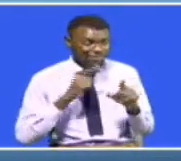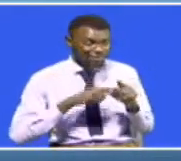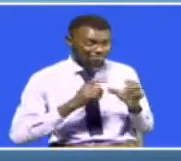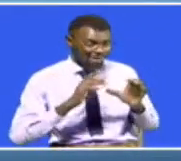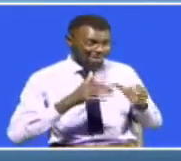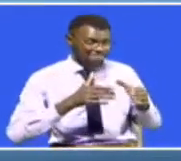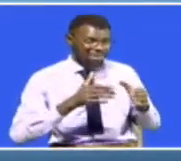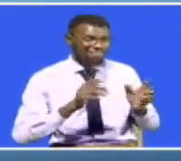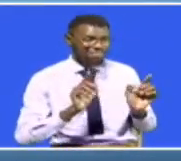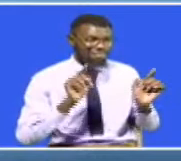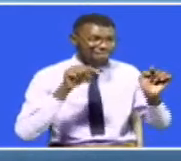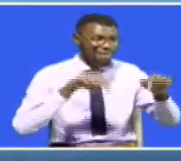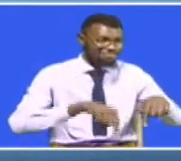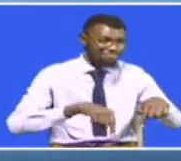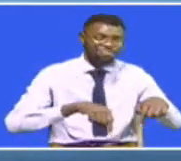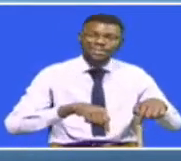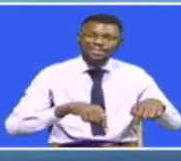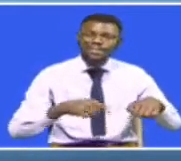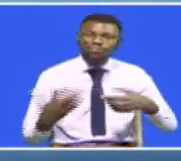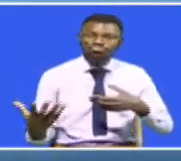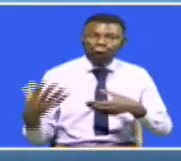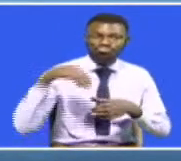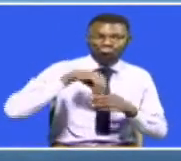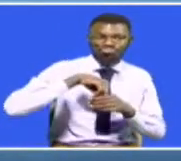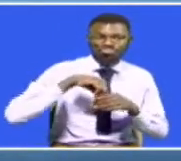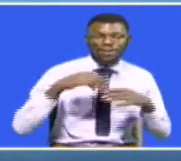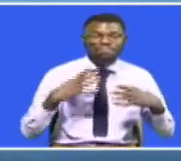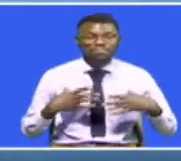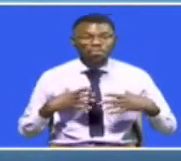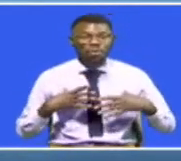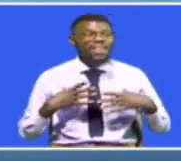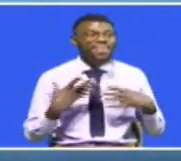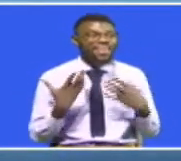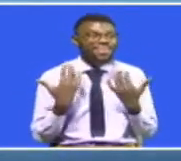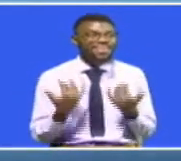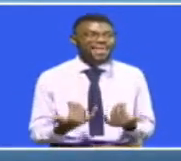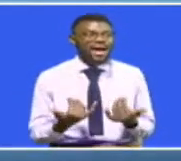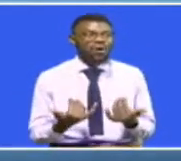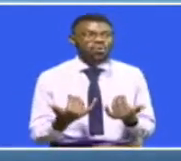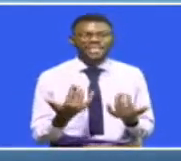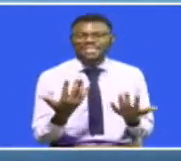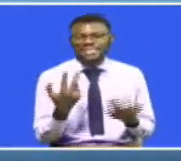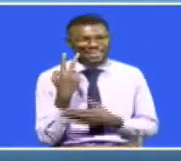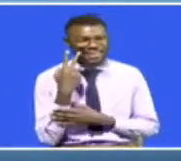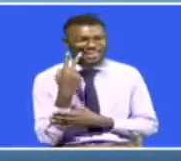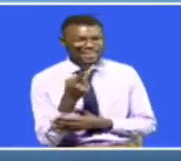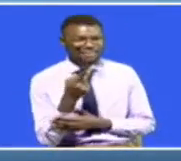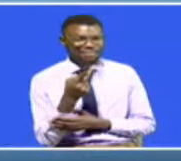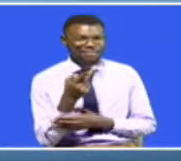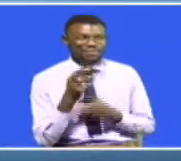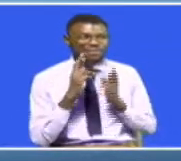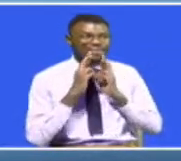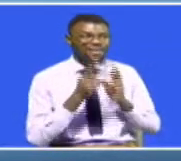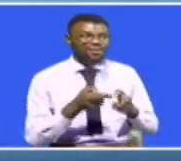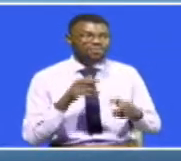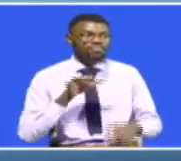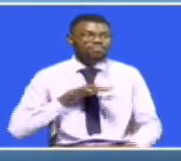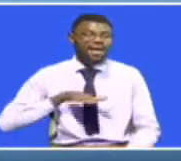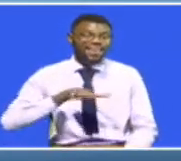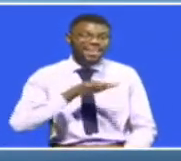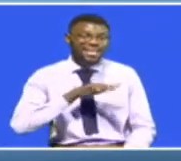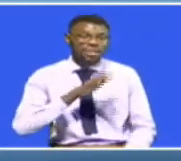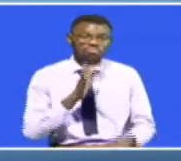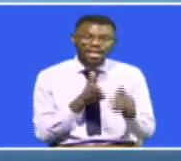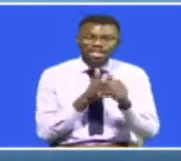A public participation exercise has already been conducted but yielded little. As Alan Chanda reports, the area's